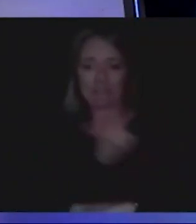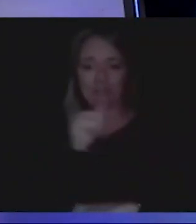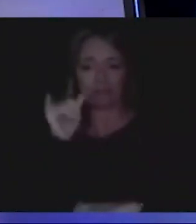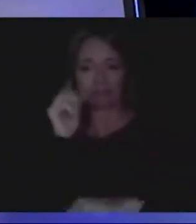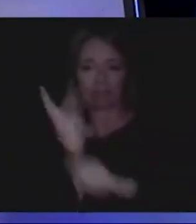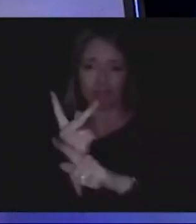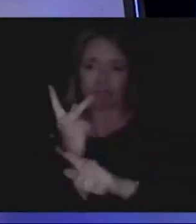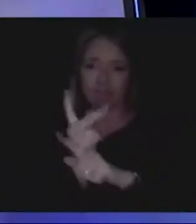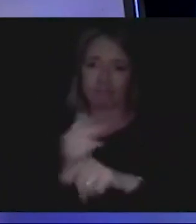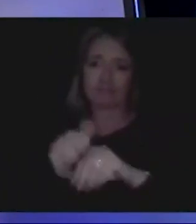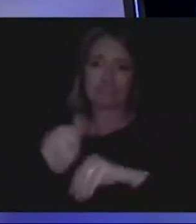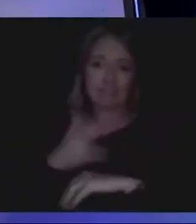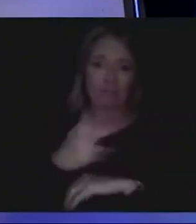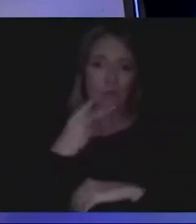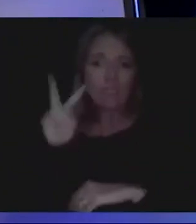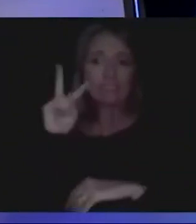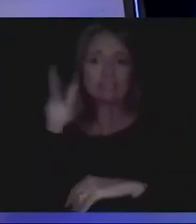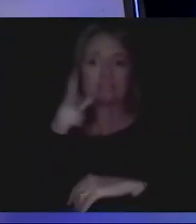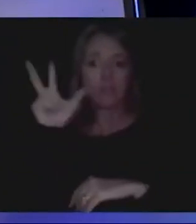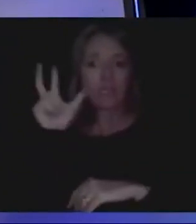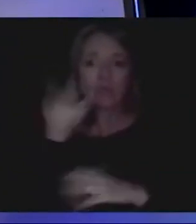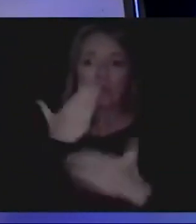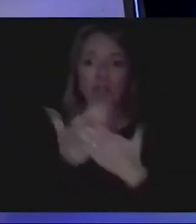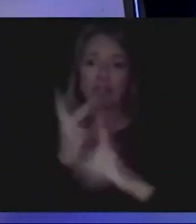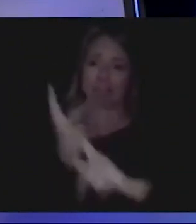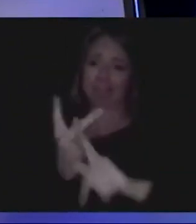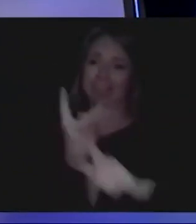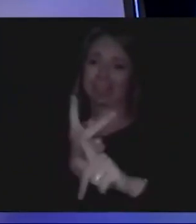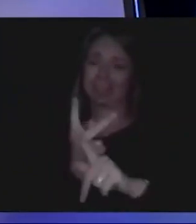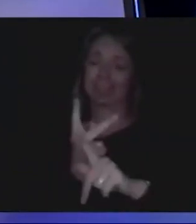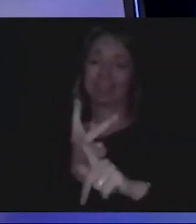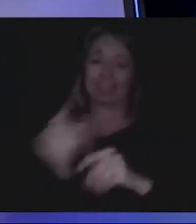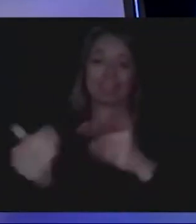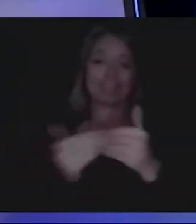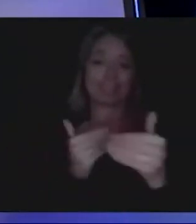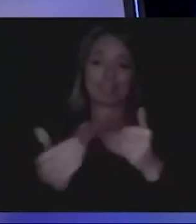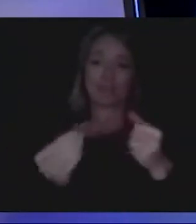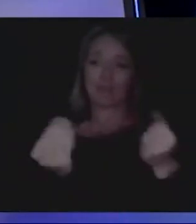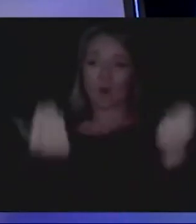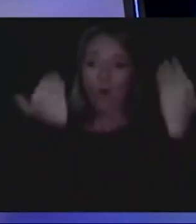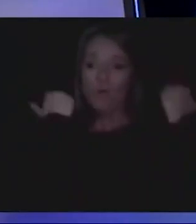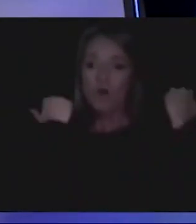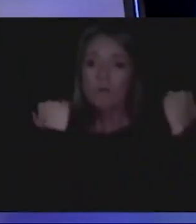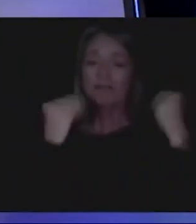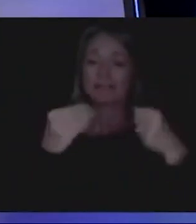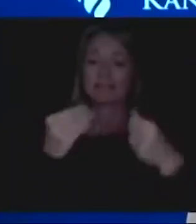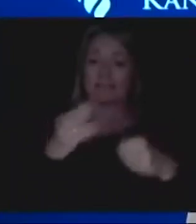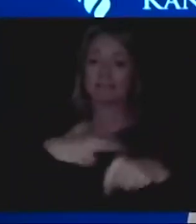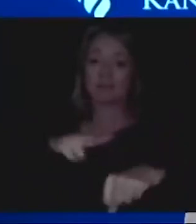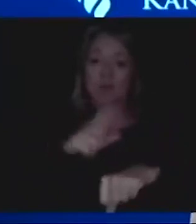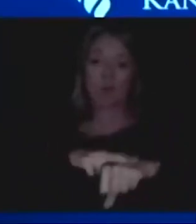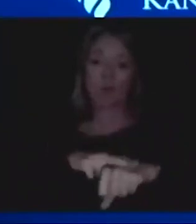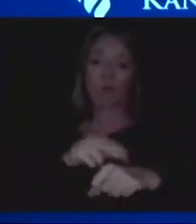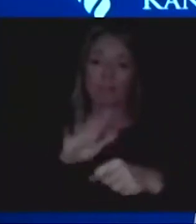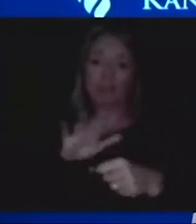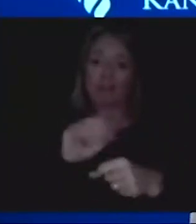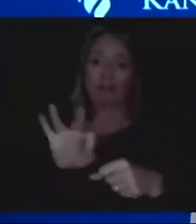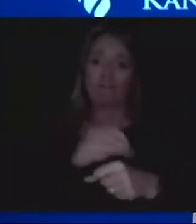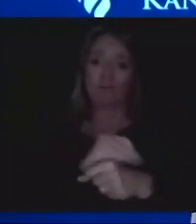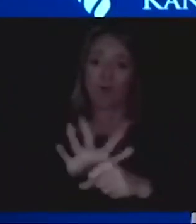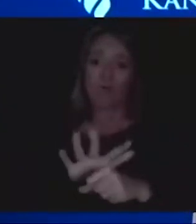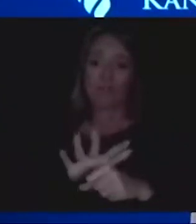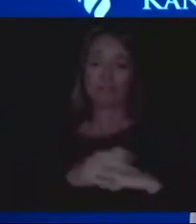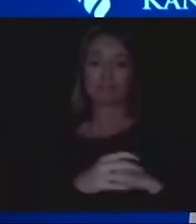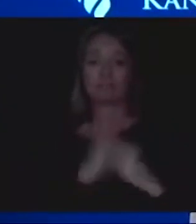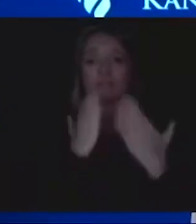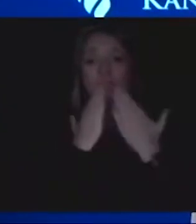days ago, they got great care. And despite the overwhelming nature of COVID and healthcare today. I want to thank all of our audience for being. I'll be